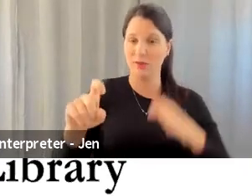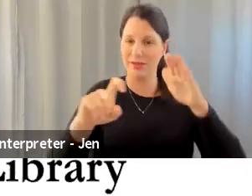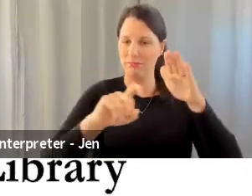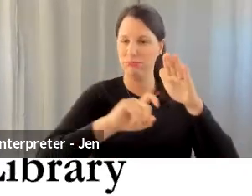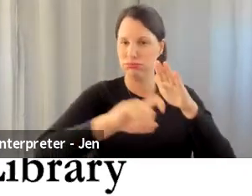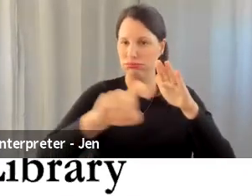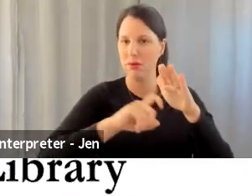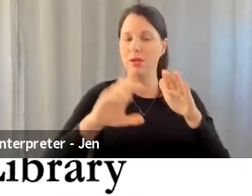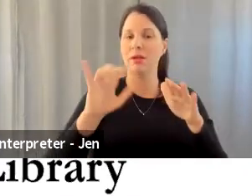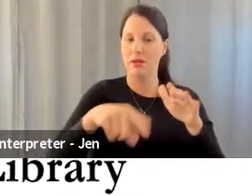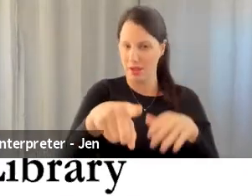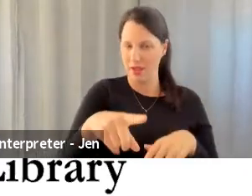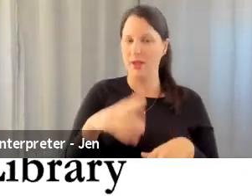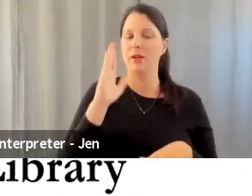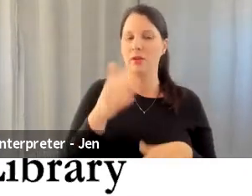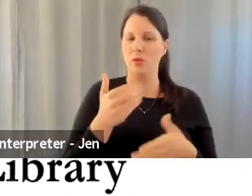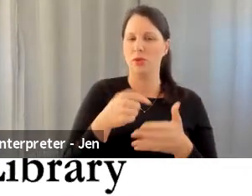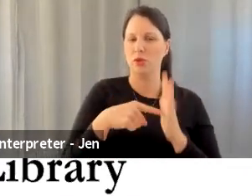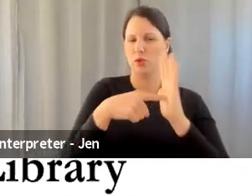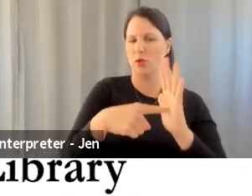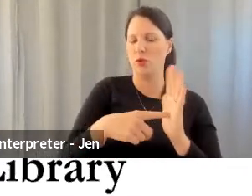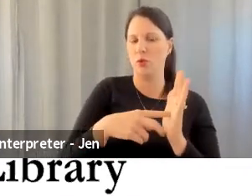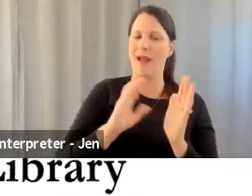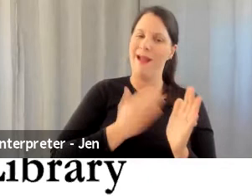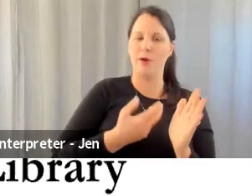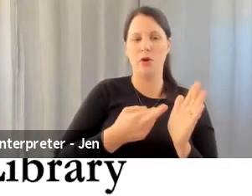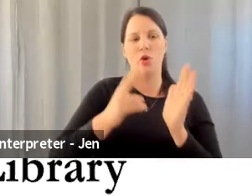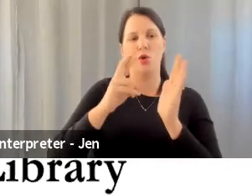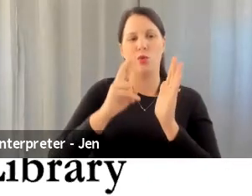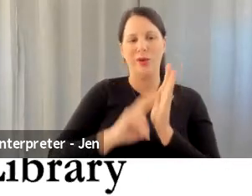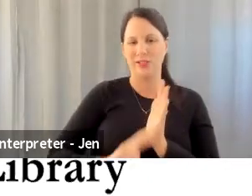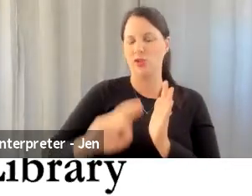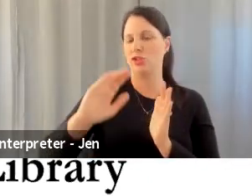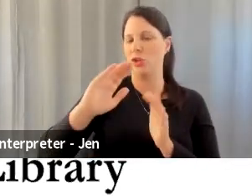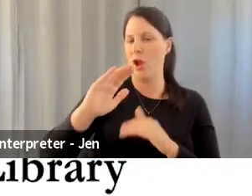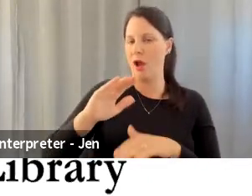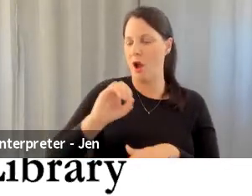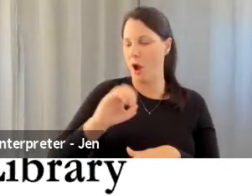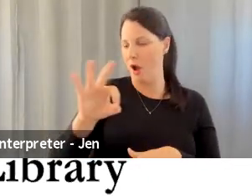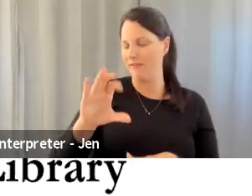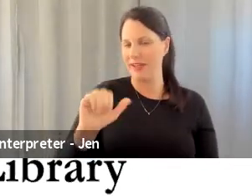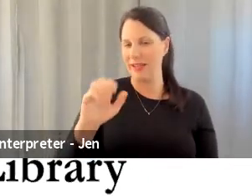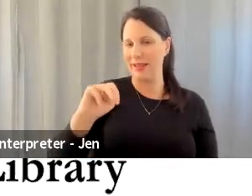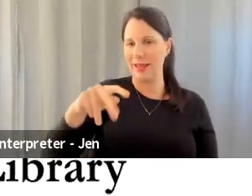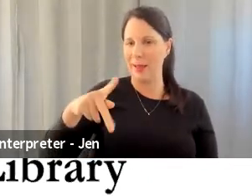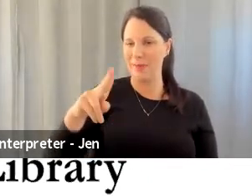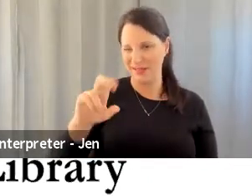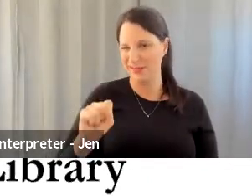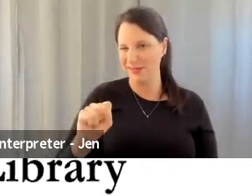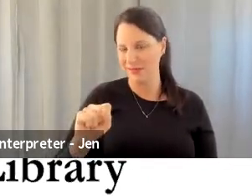our research off-campus guide. And that just gives you a full overview of how to access everything from